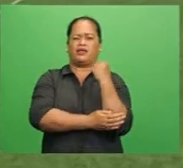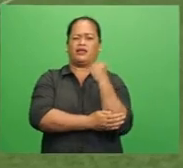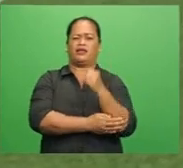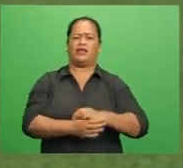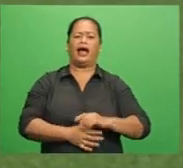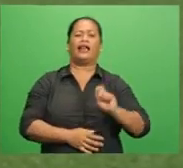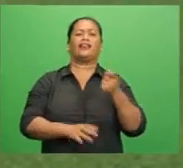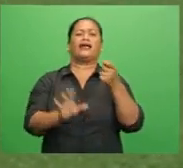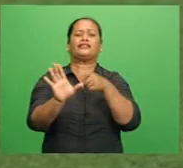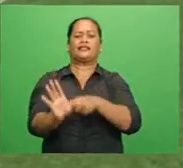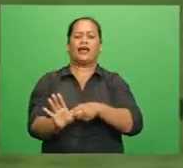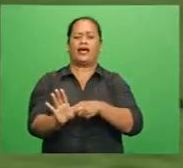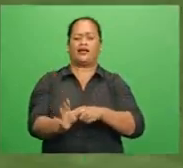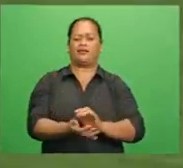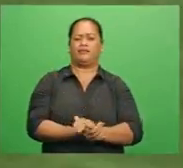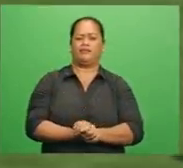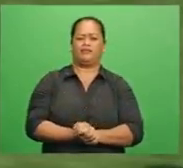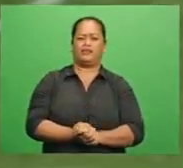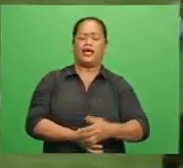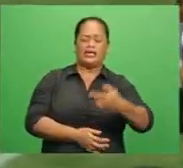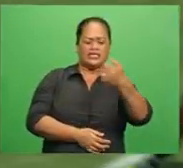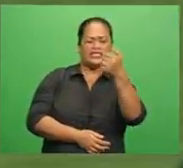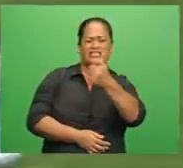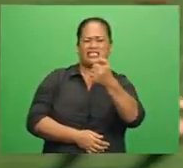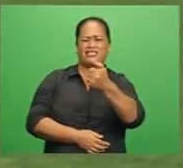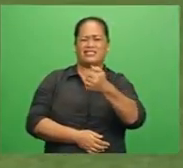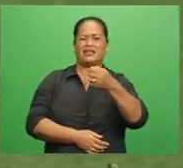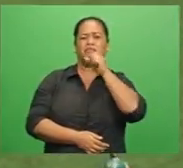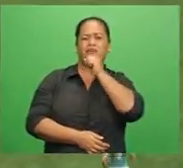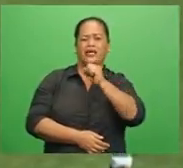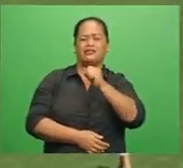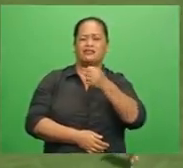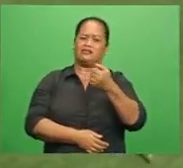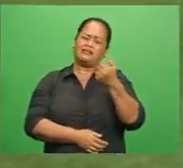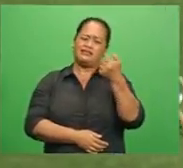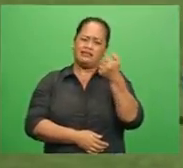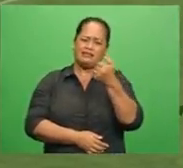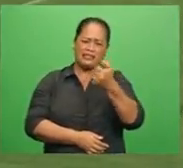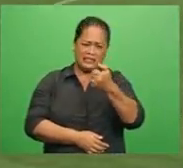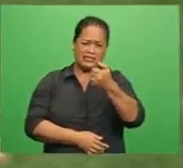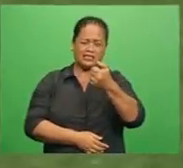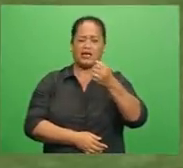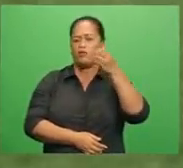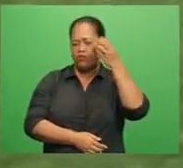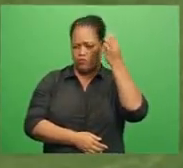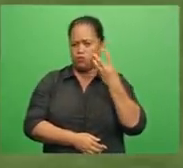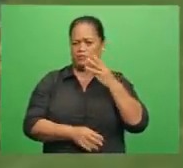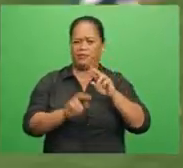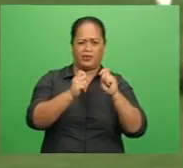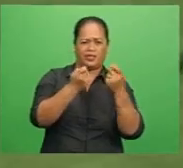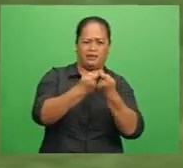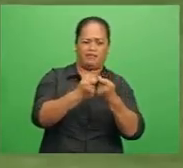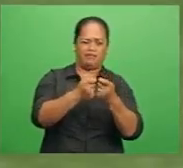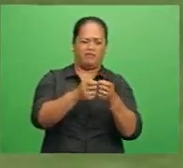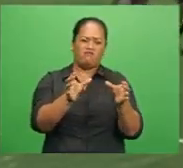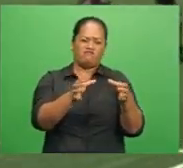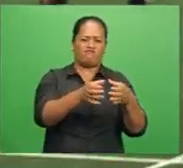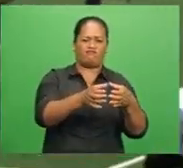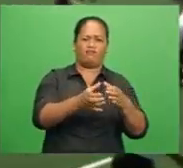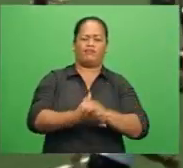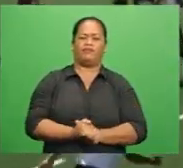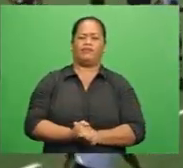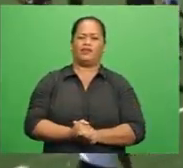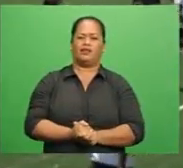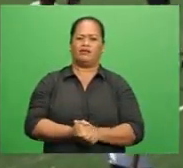4-tournament series will feature 16 men's and 6 women's teams vying for top honours. The initiative has been brought about to